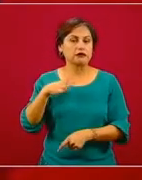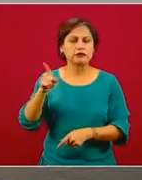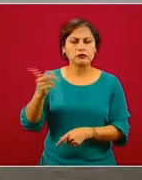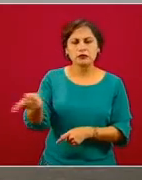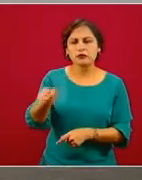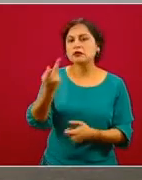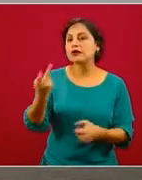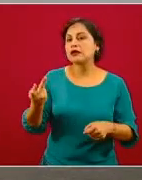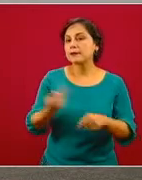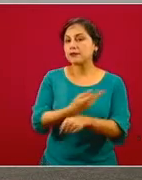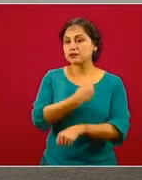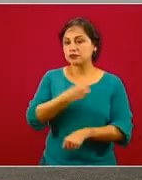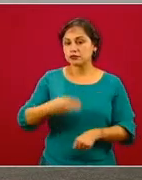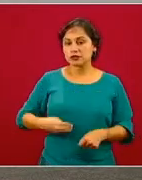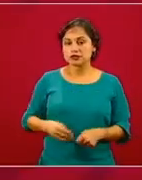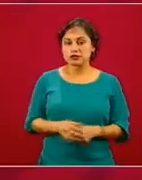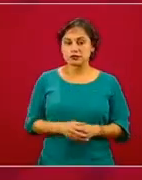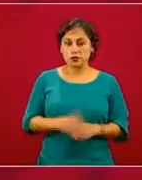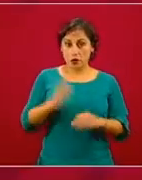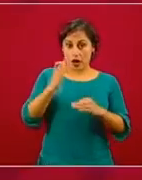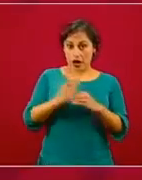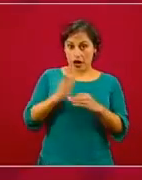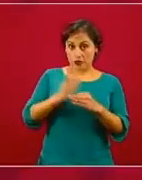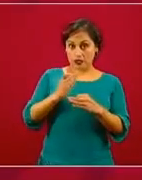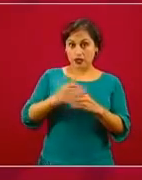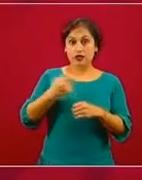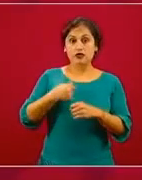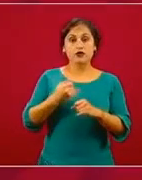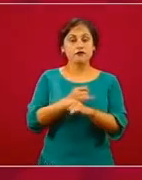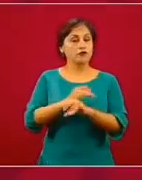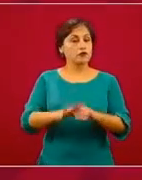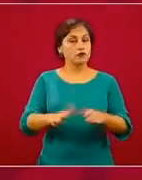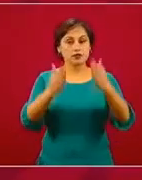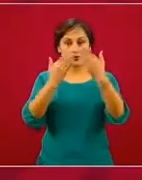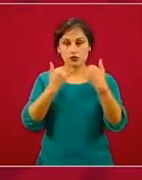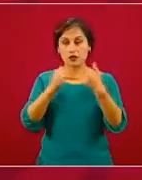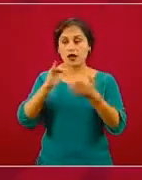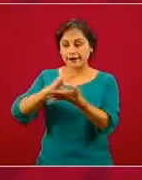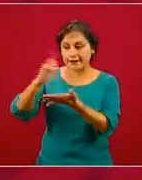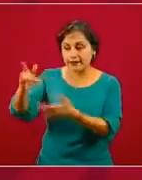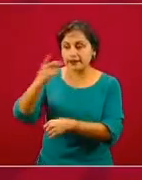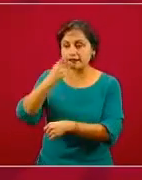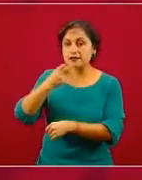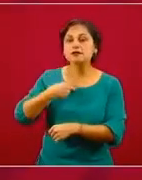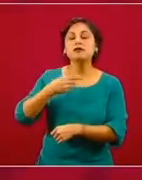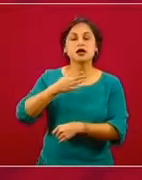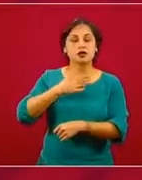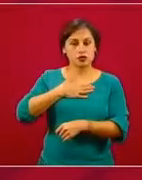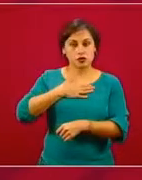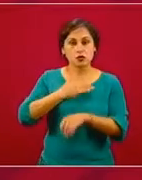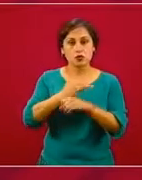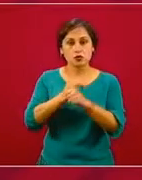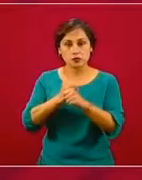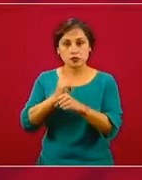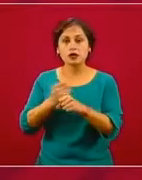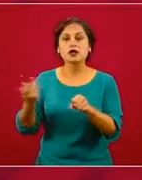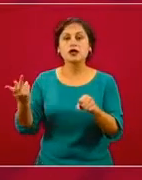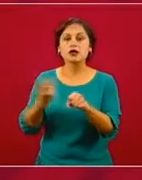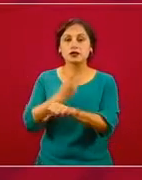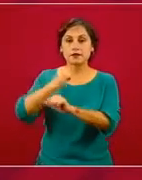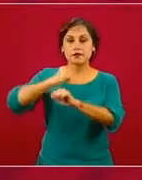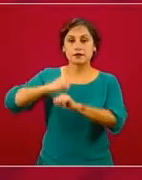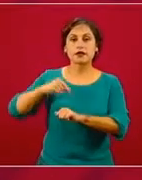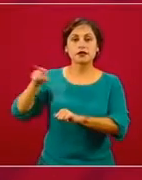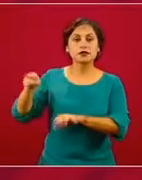just had a case confirmed. Do you have information about that? I don't have specific information about that municipality, but we are